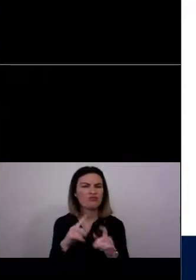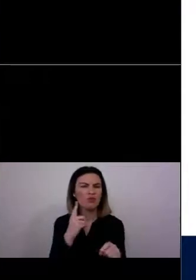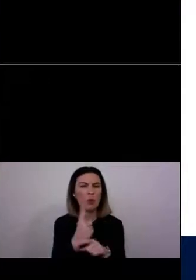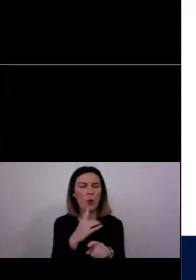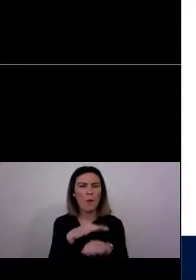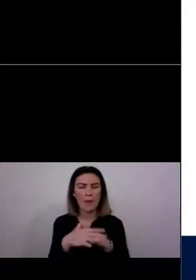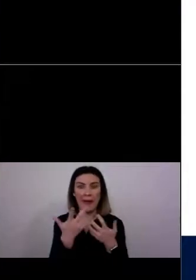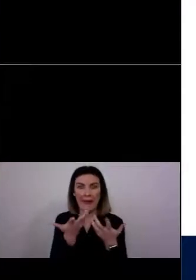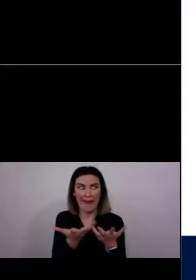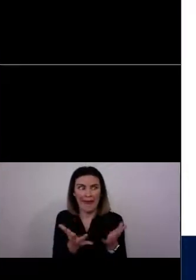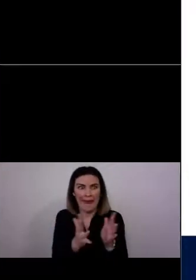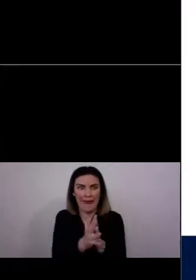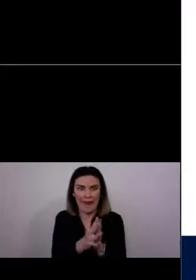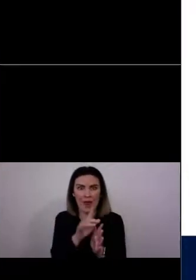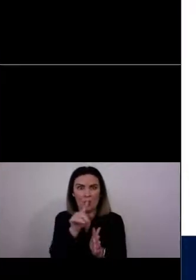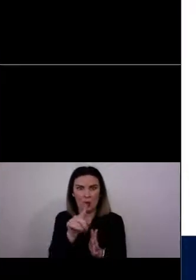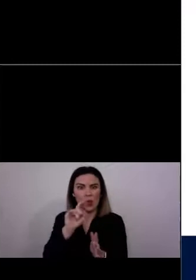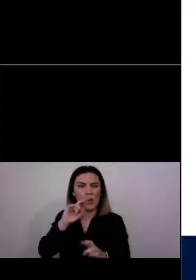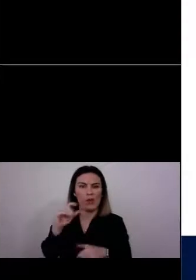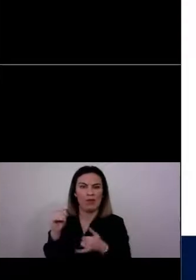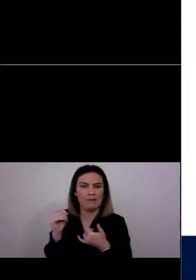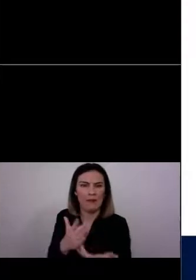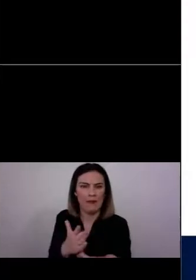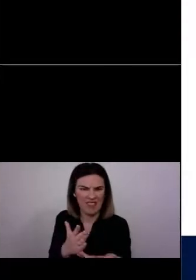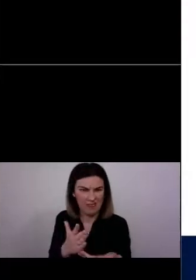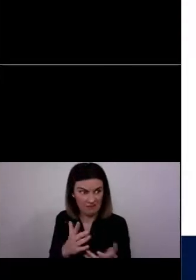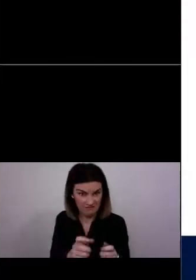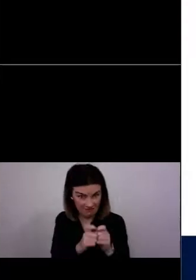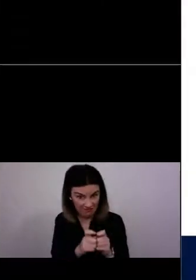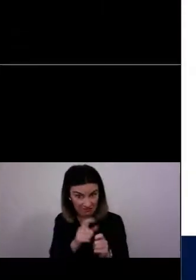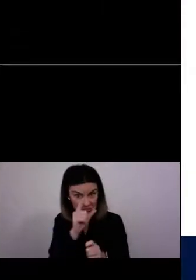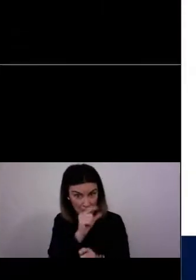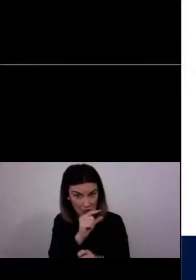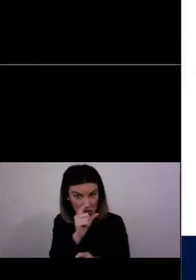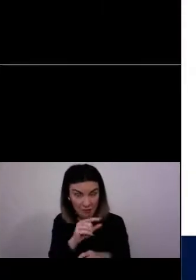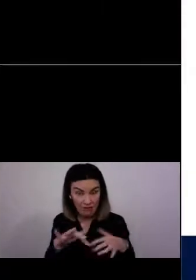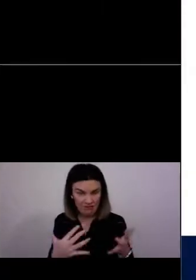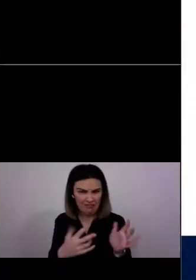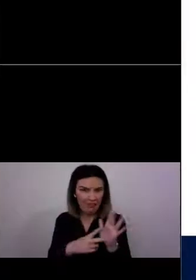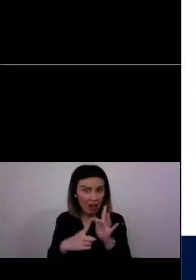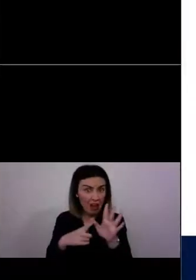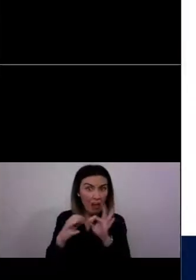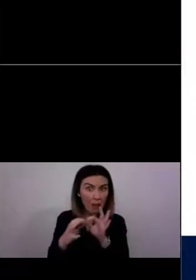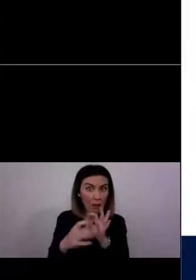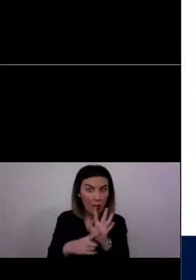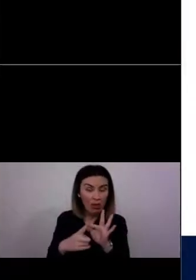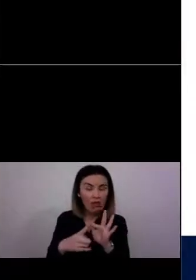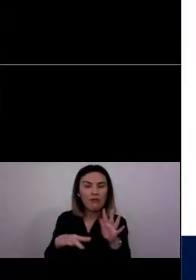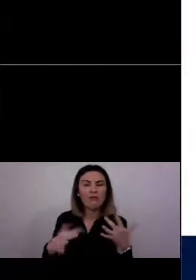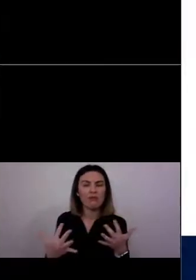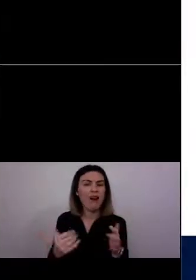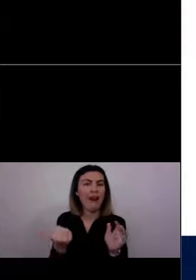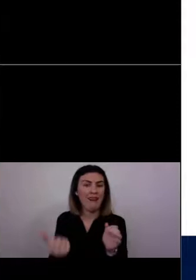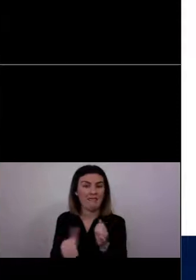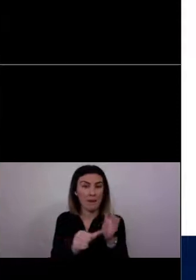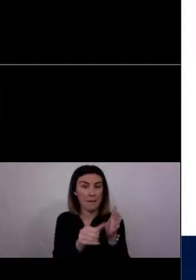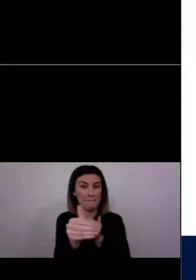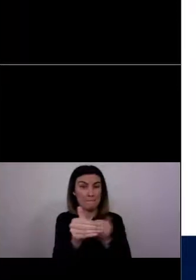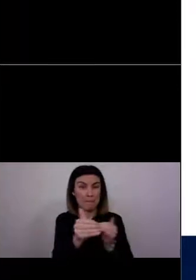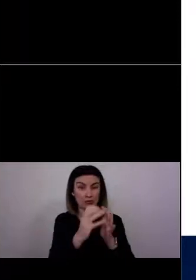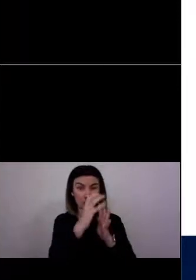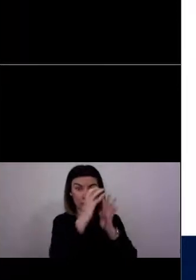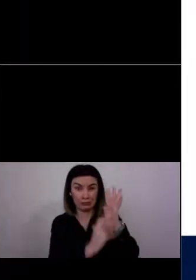So how viable is it? There's a budget template that is available on our website, so please download